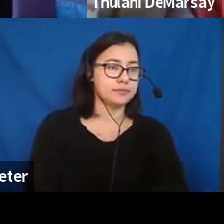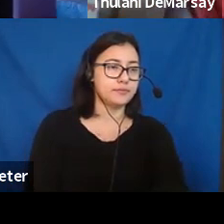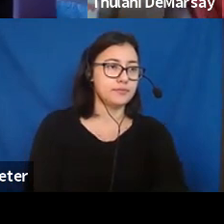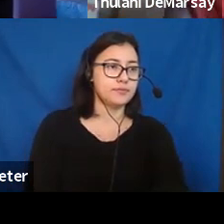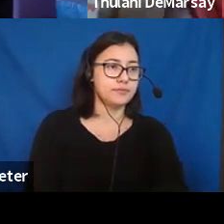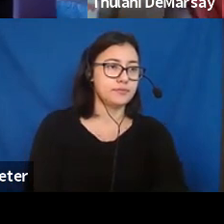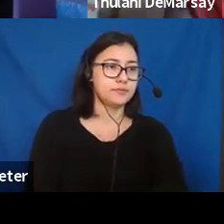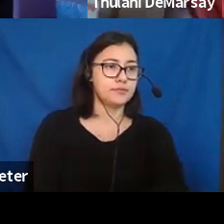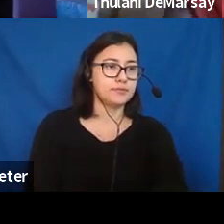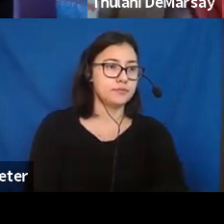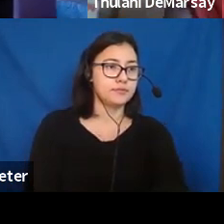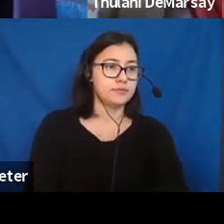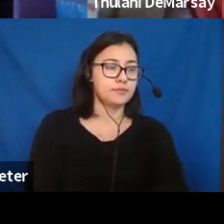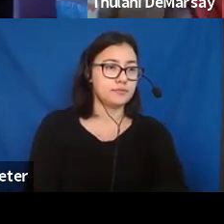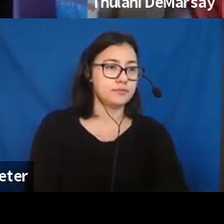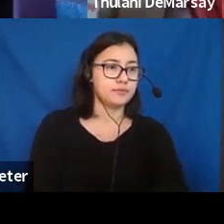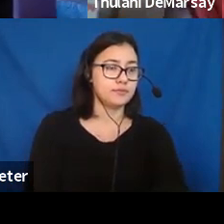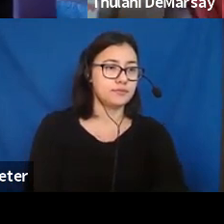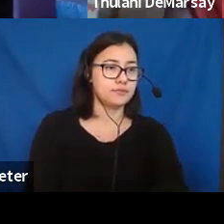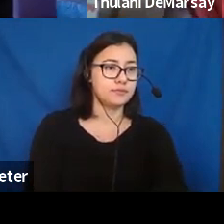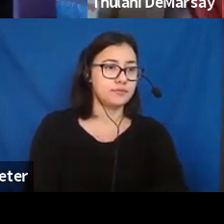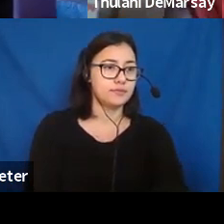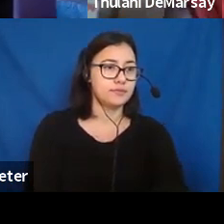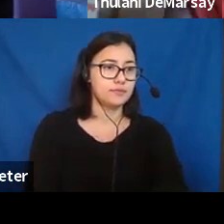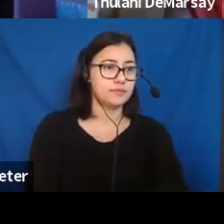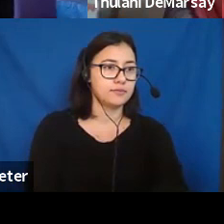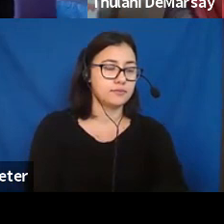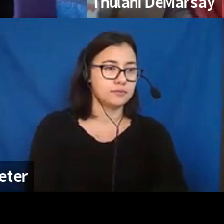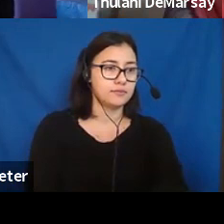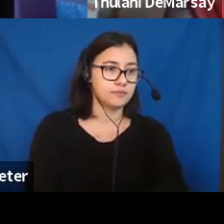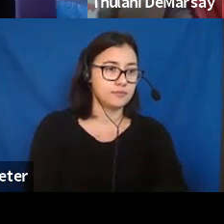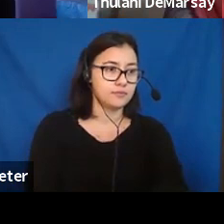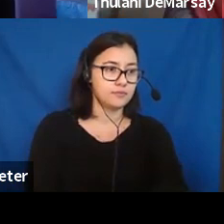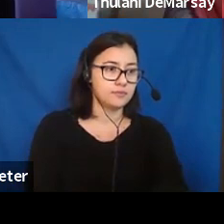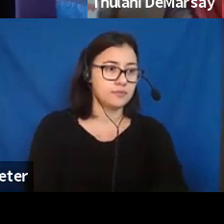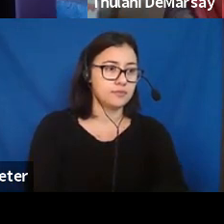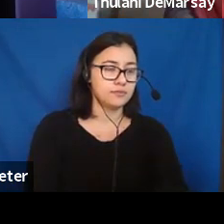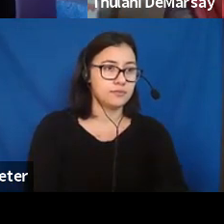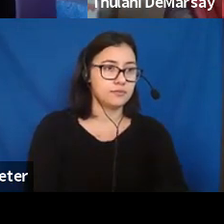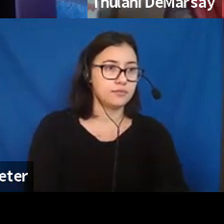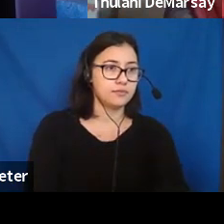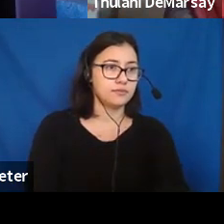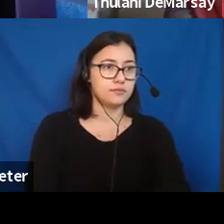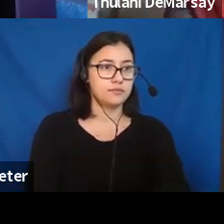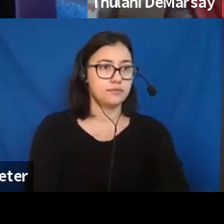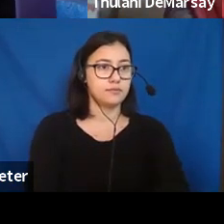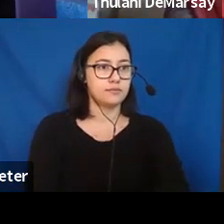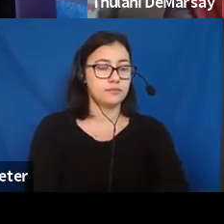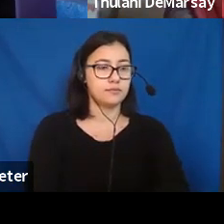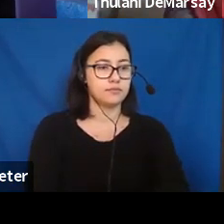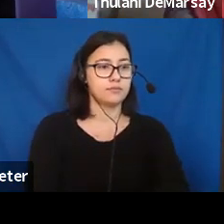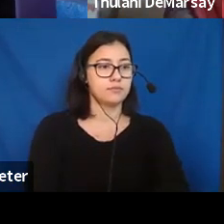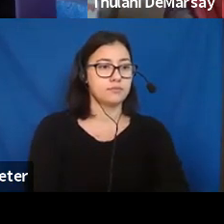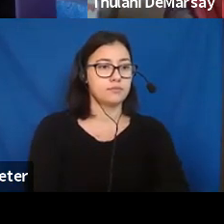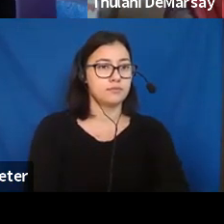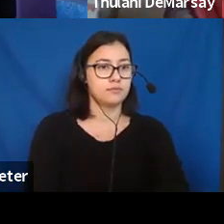it teaches you a lot of different tricks of how to do Zoom with the Google Documents. You can do virtual chairs.